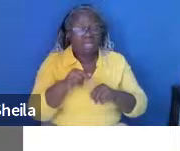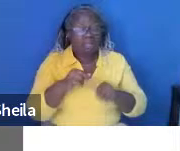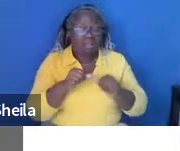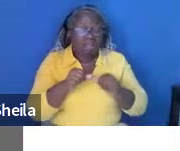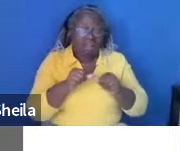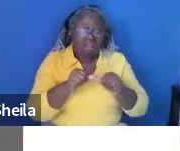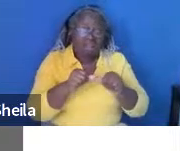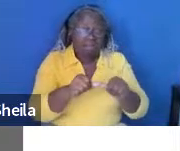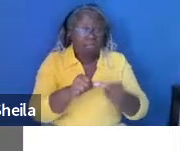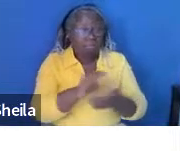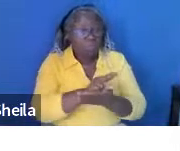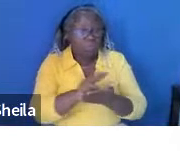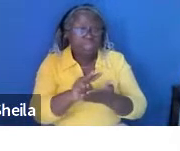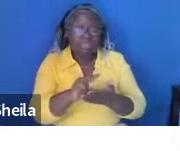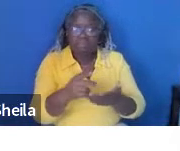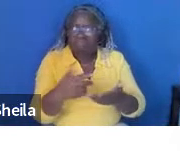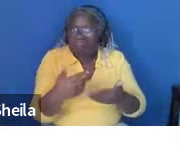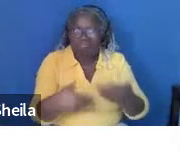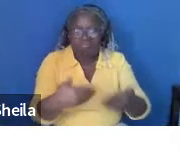types of rehab.